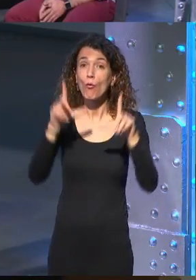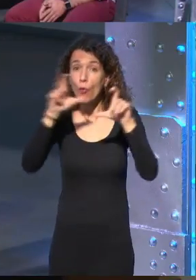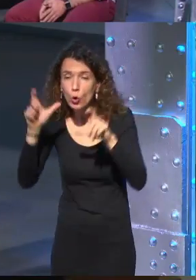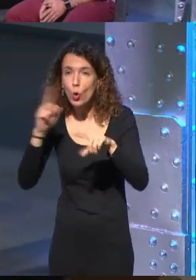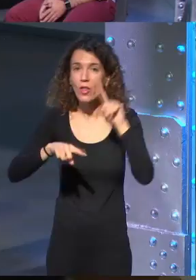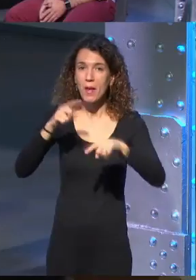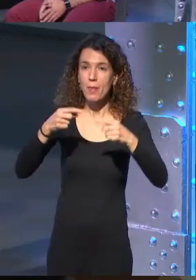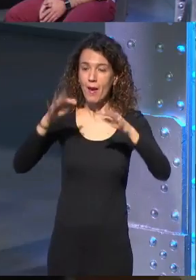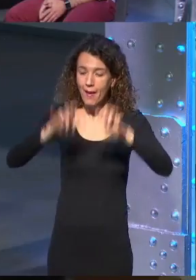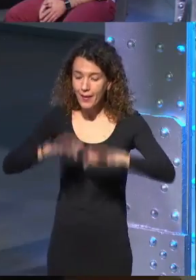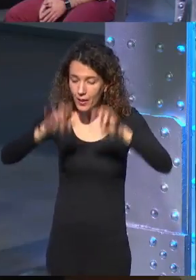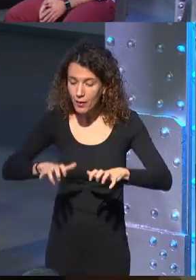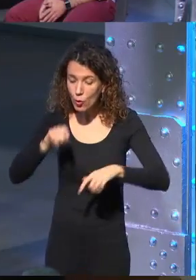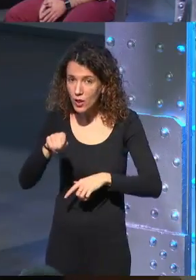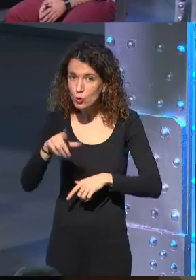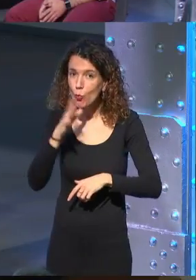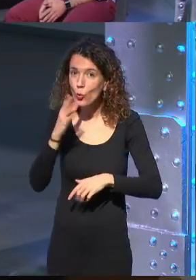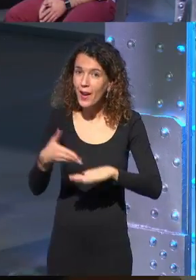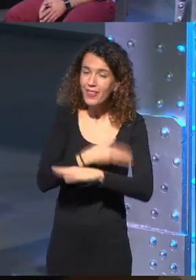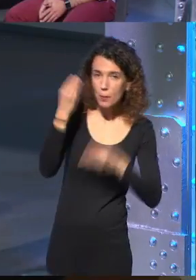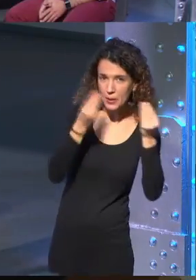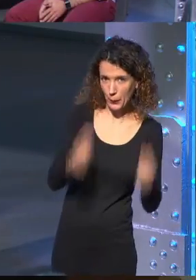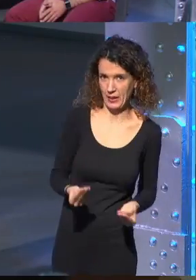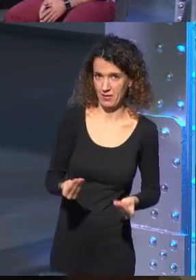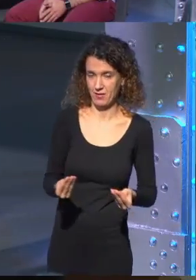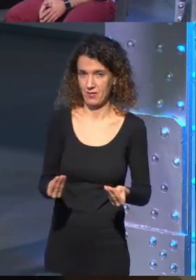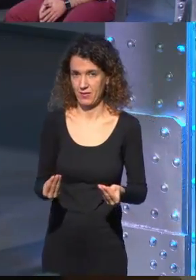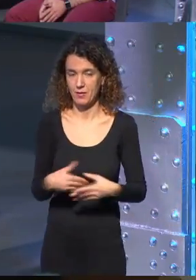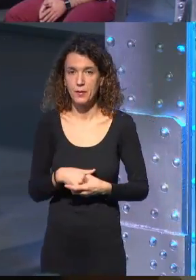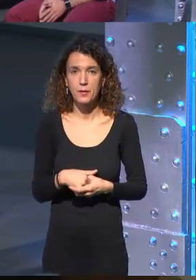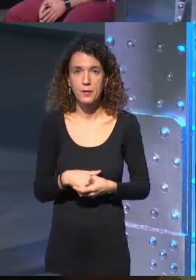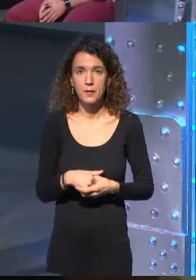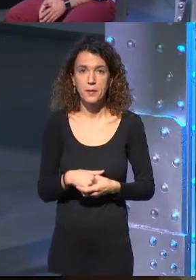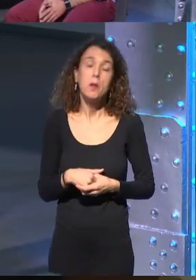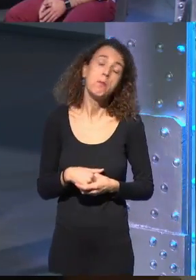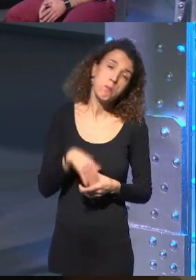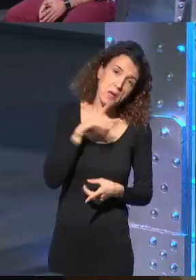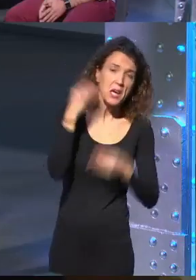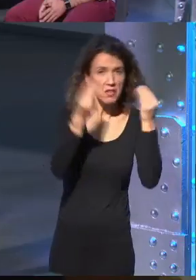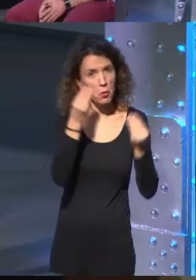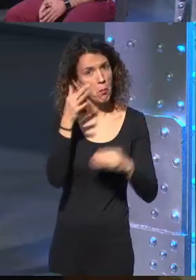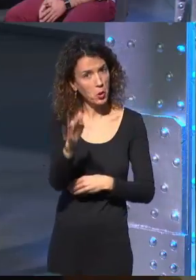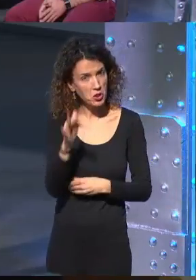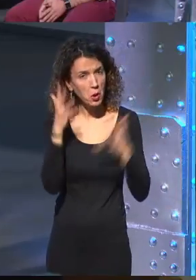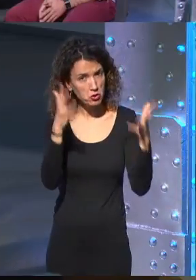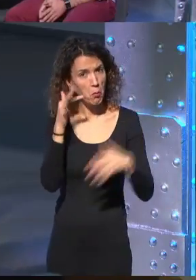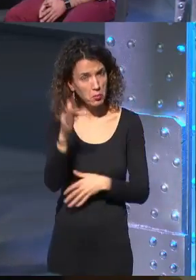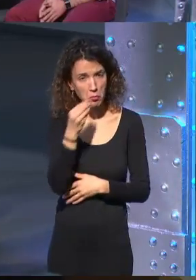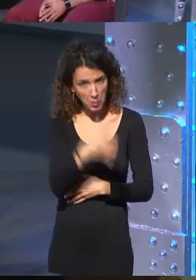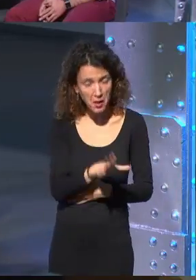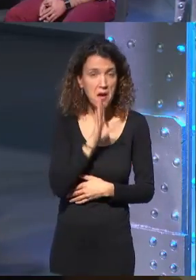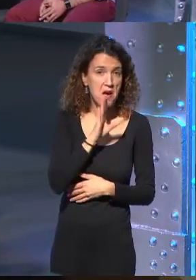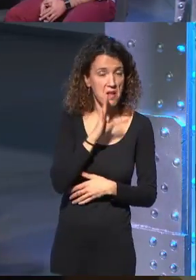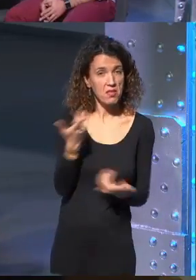to get information and wonder why he's publishing what he's going to publish. It's not